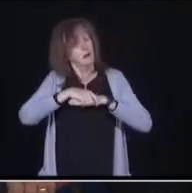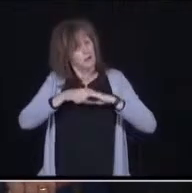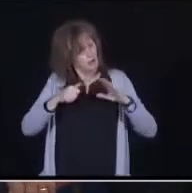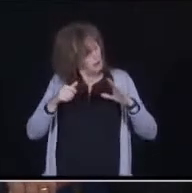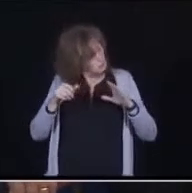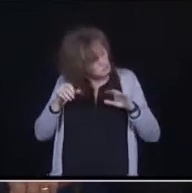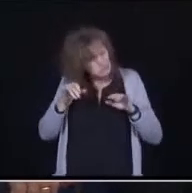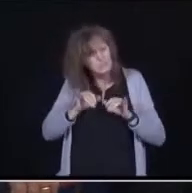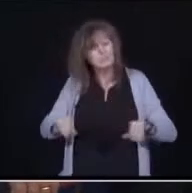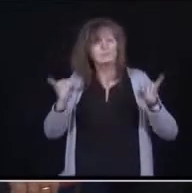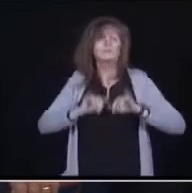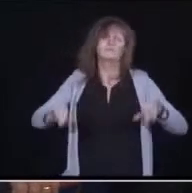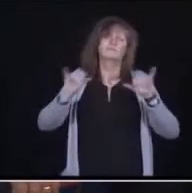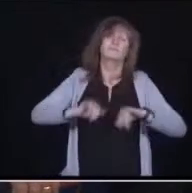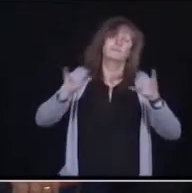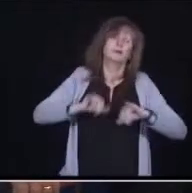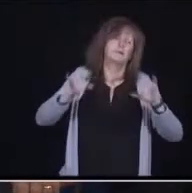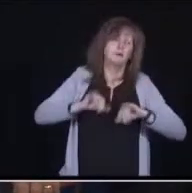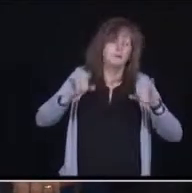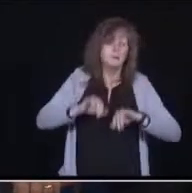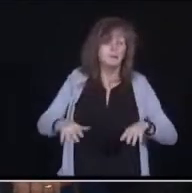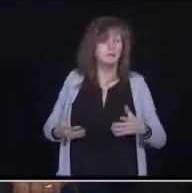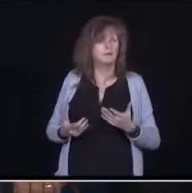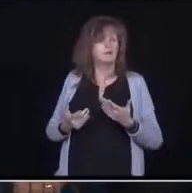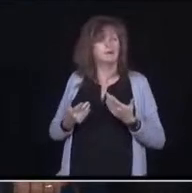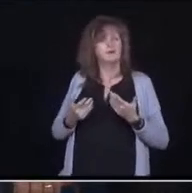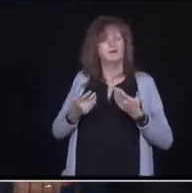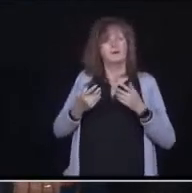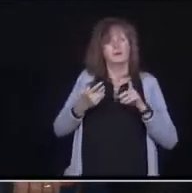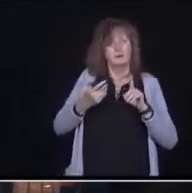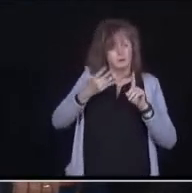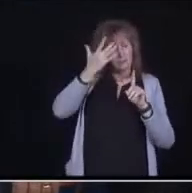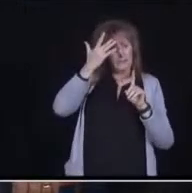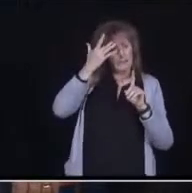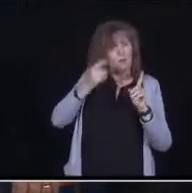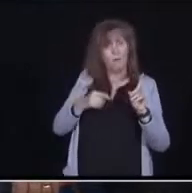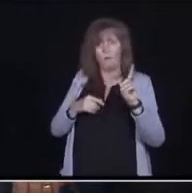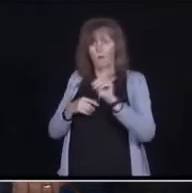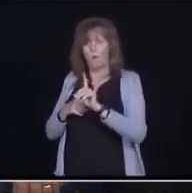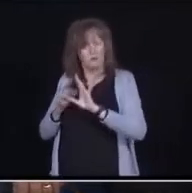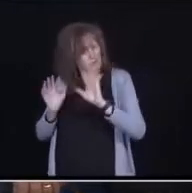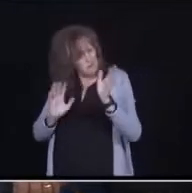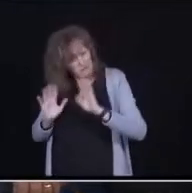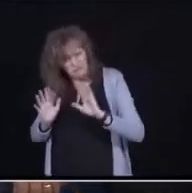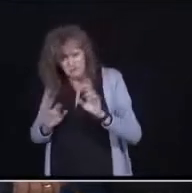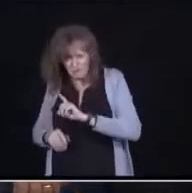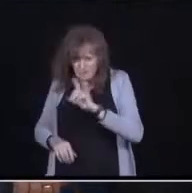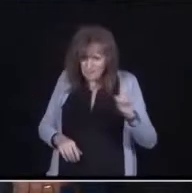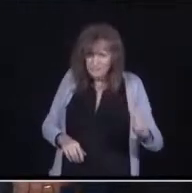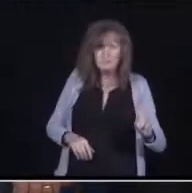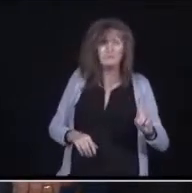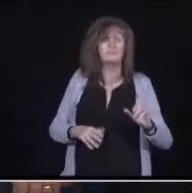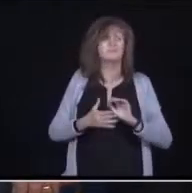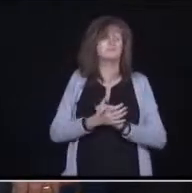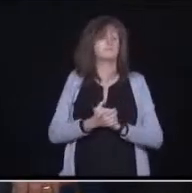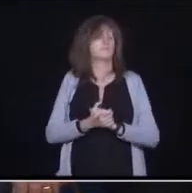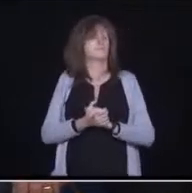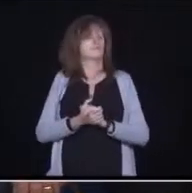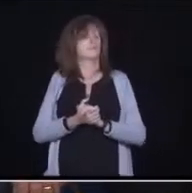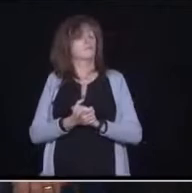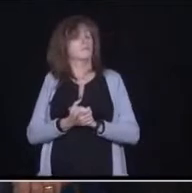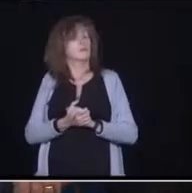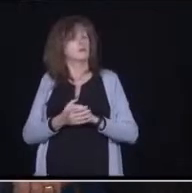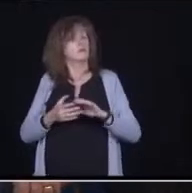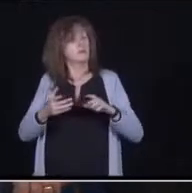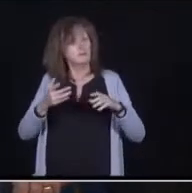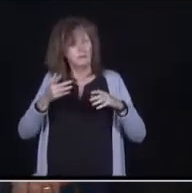in when they might have symptoms. So all of those things are important. And when you are inside and you are within